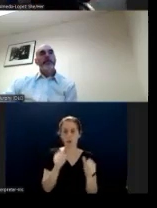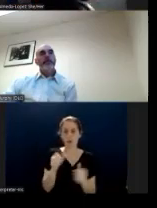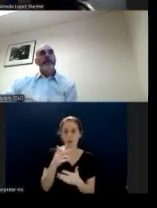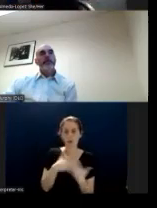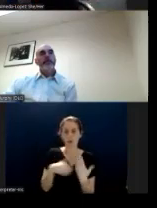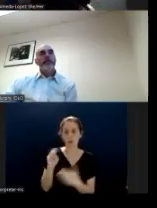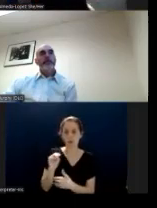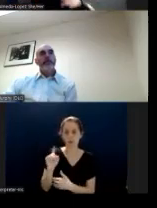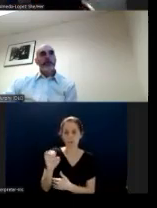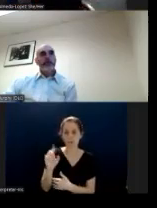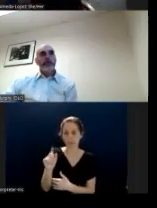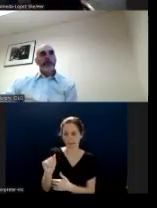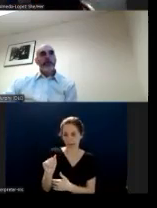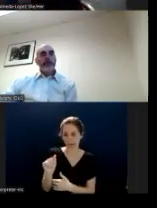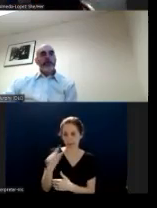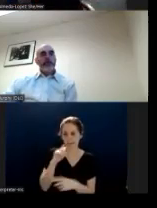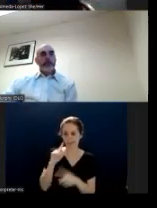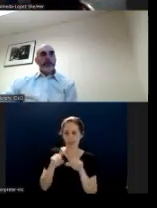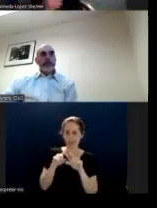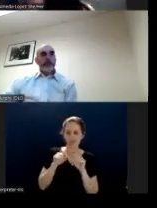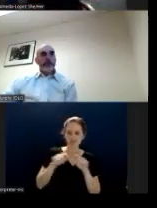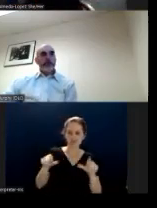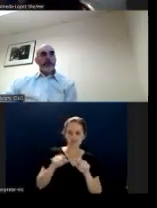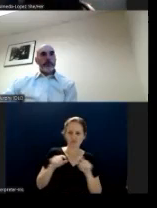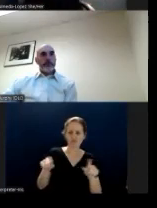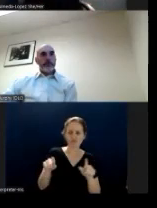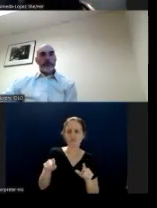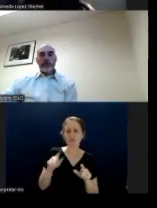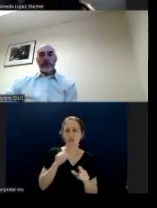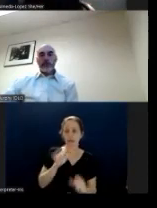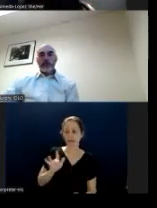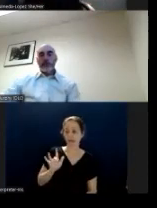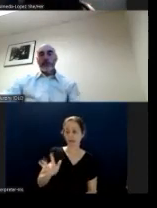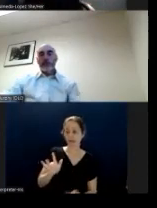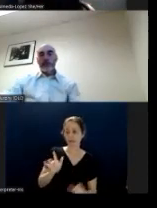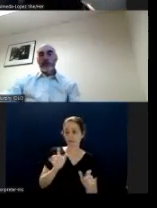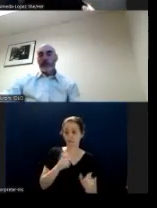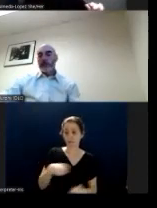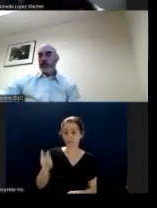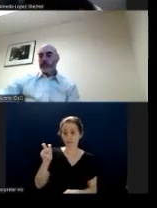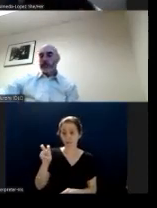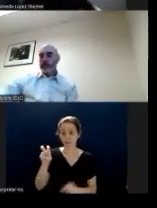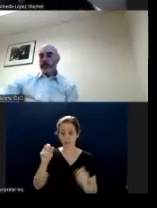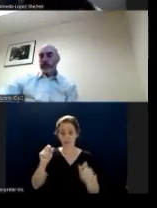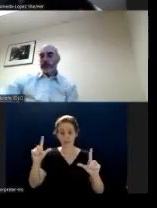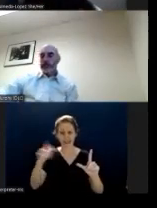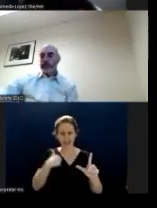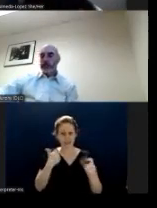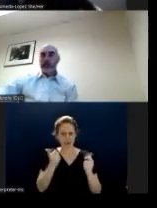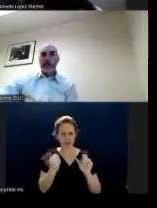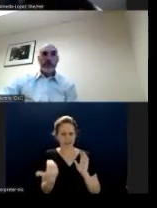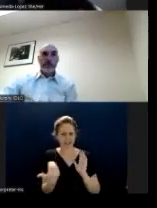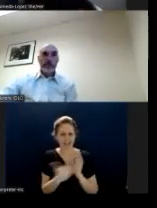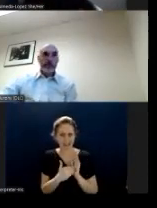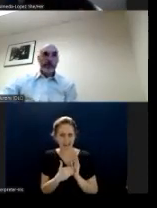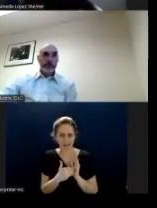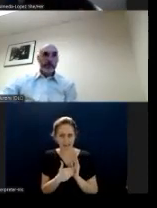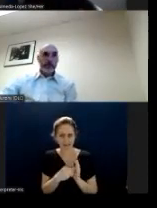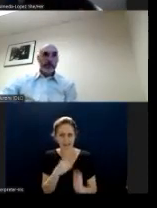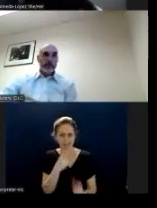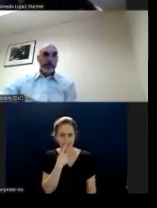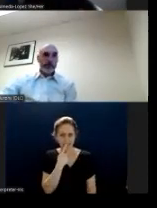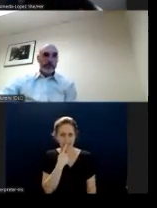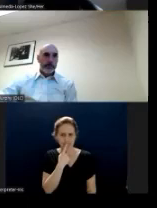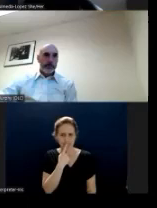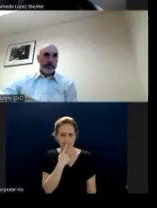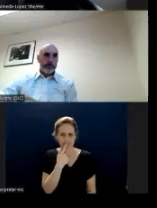and other dissemination methods that you would click on to get there. I'm going to try it one more time, but I